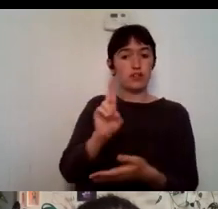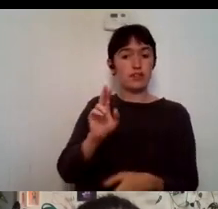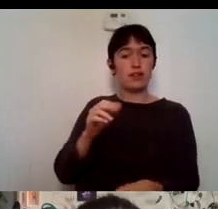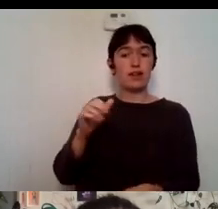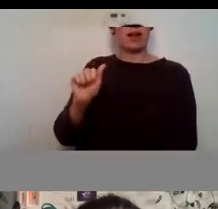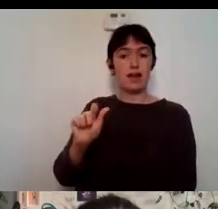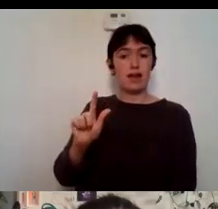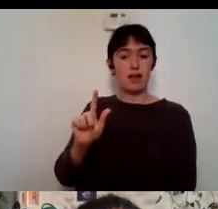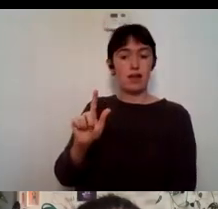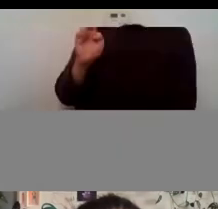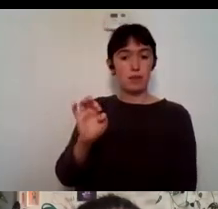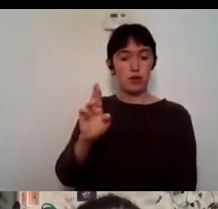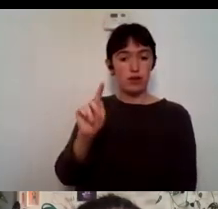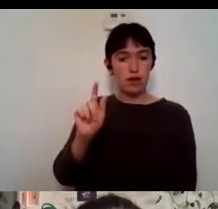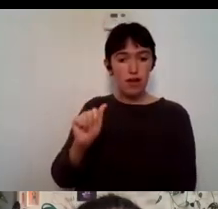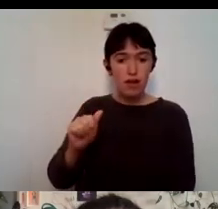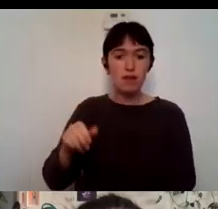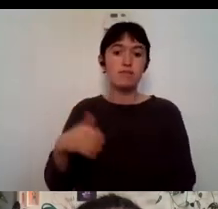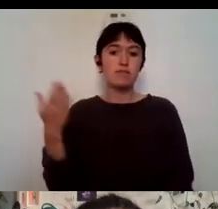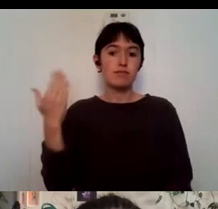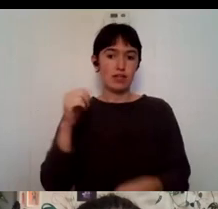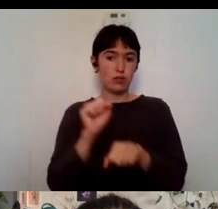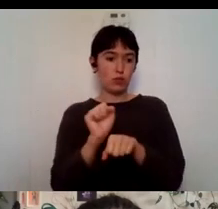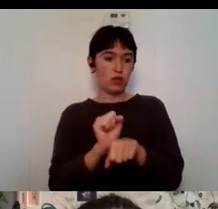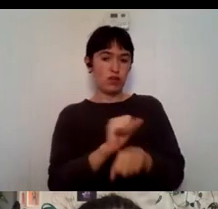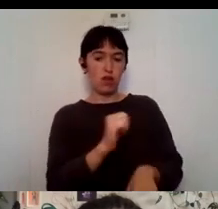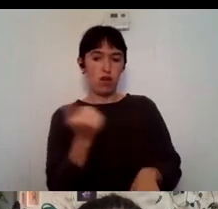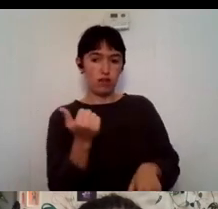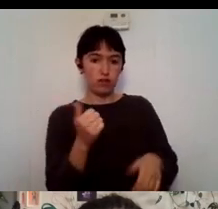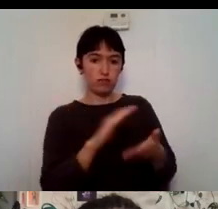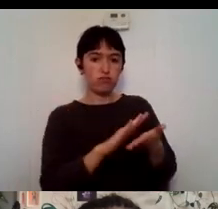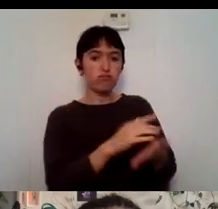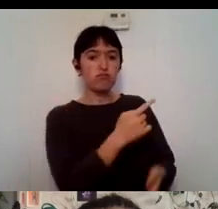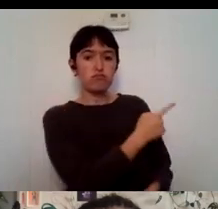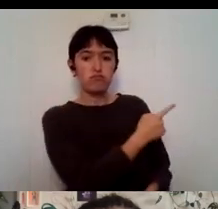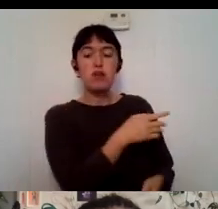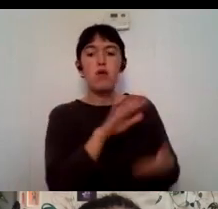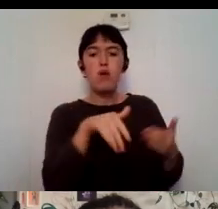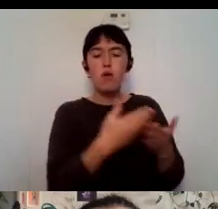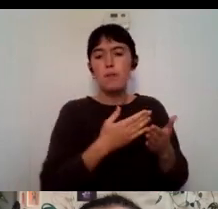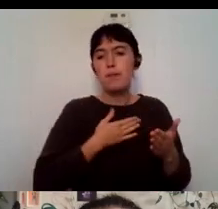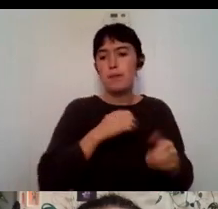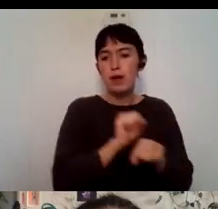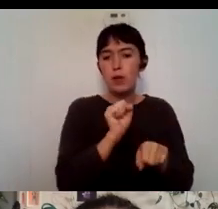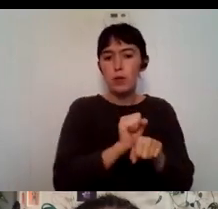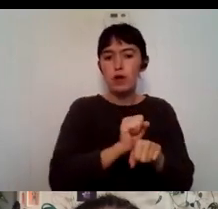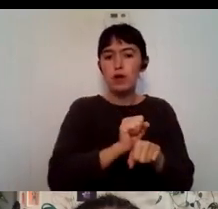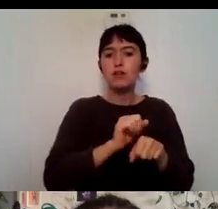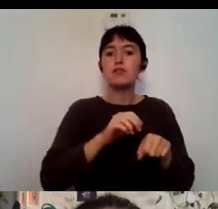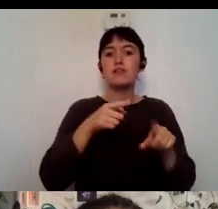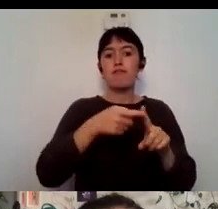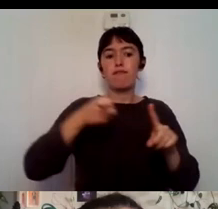the University of Sussex in the UK. So all of this work has been generated by being at these different kinds of